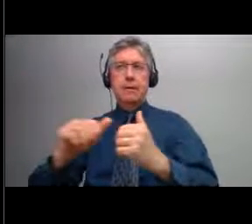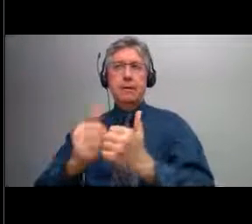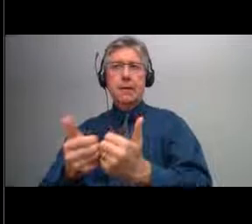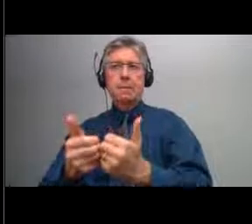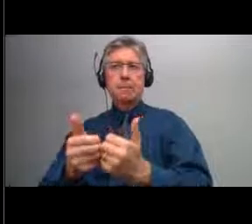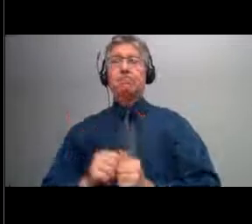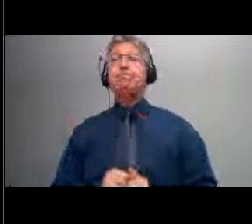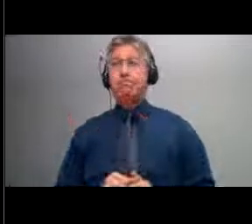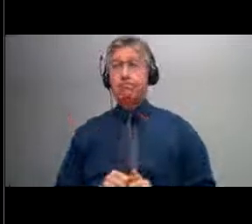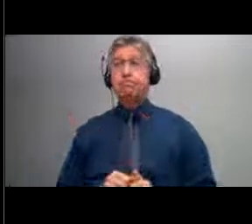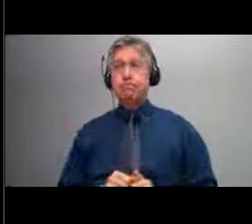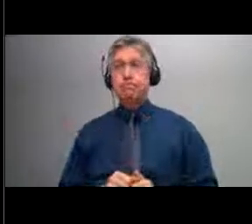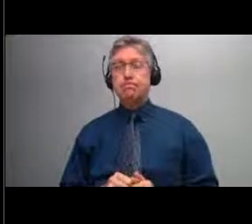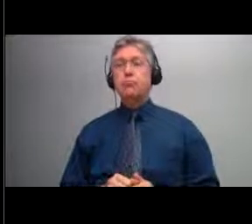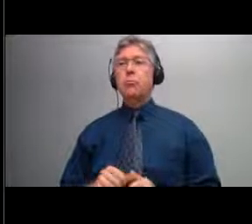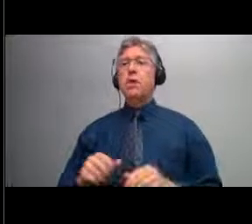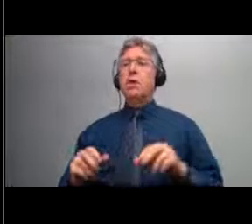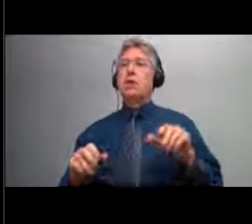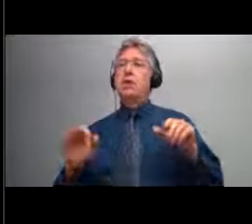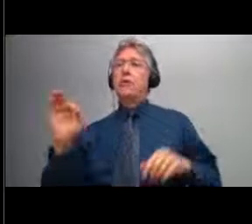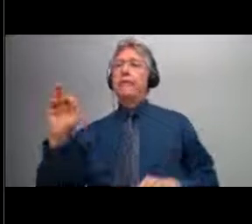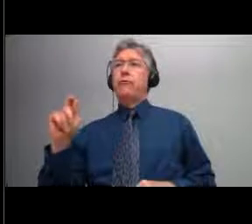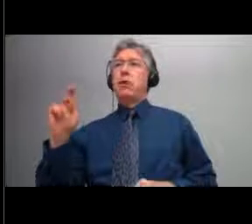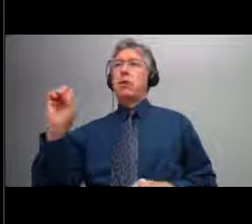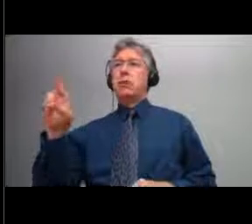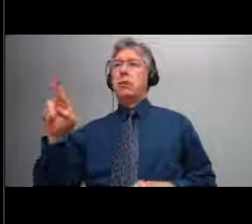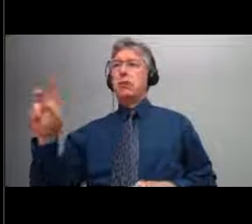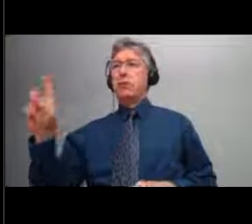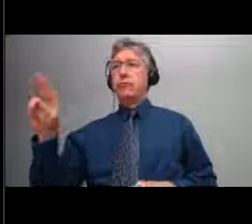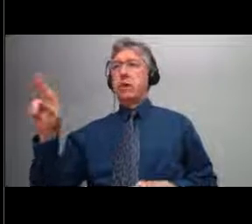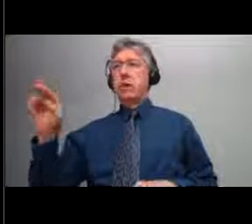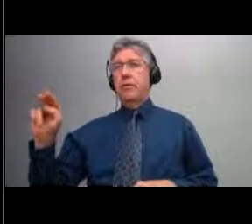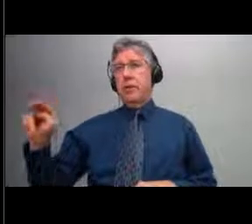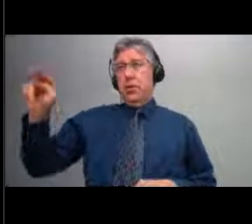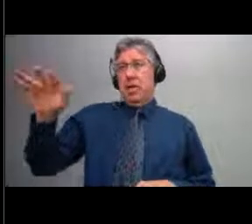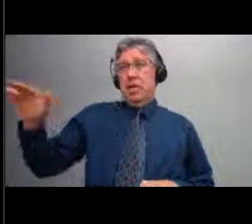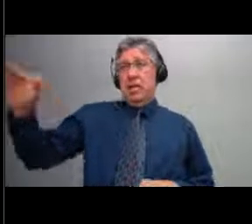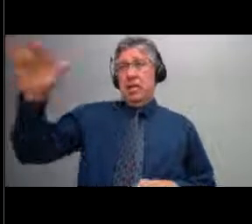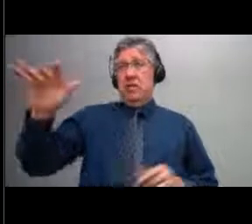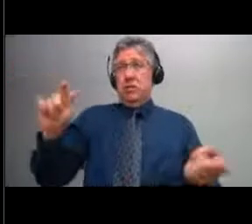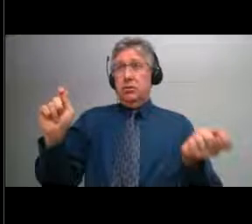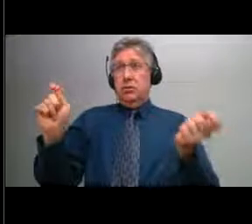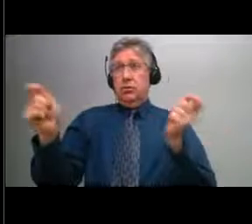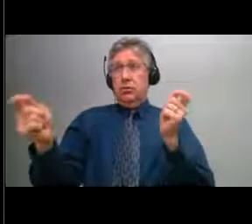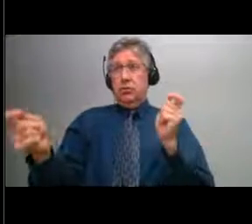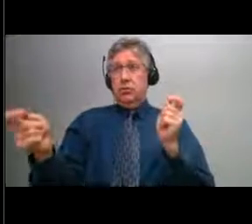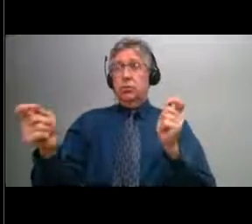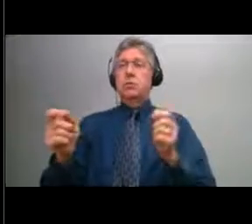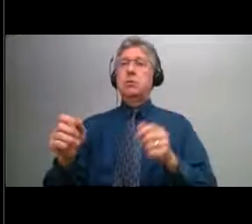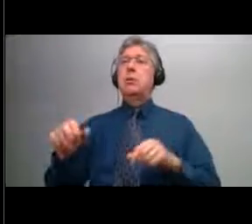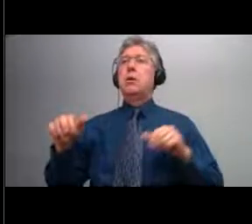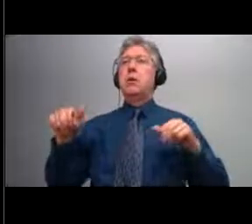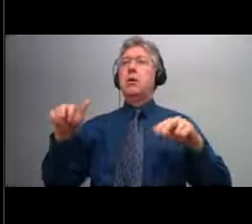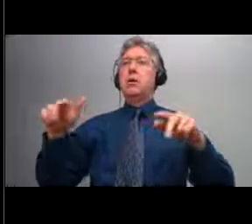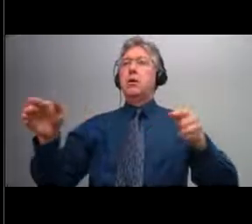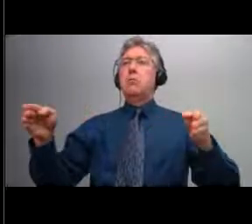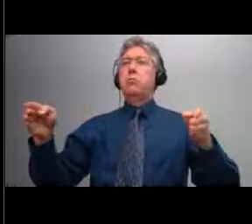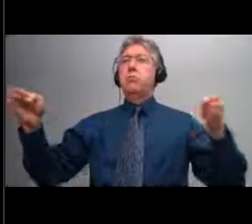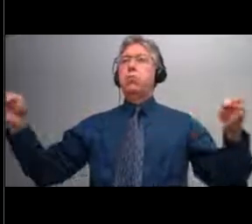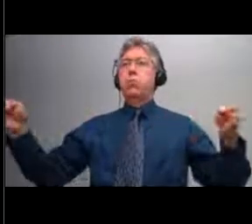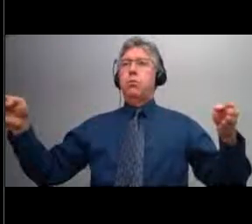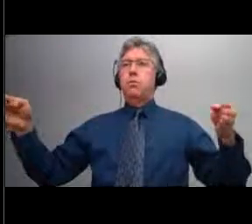Along the north section of Frontier Drive, the proposed changes from the existing configuration are minor, but they do include widened pedestrian facilities on